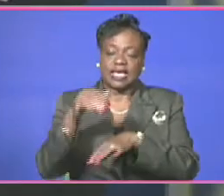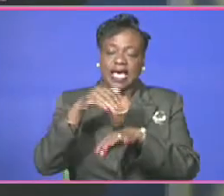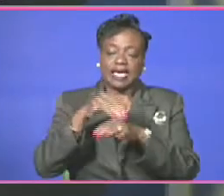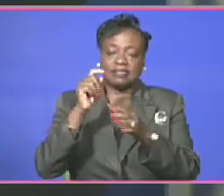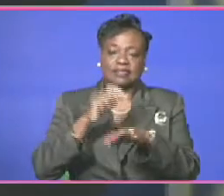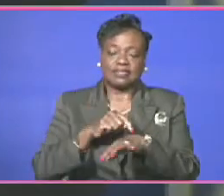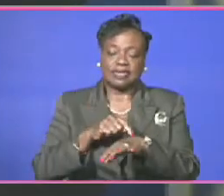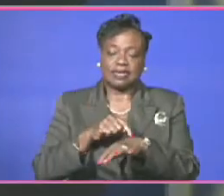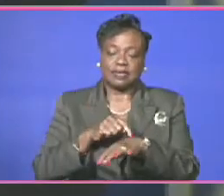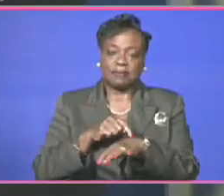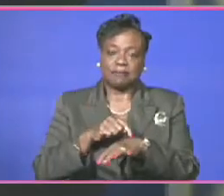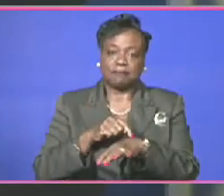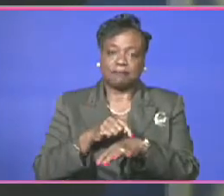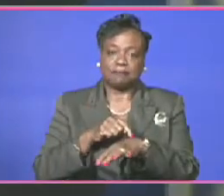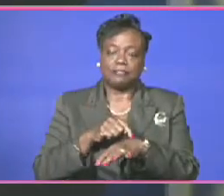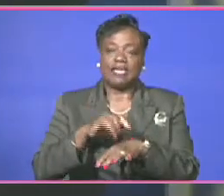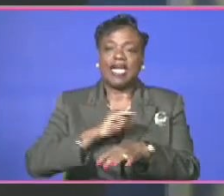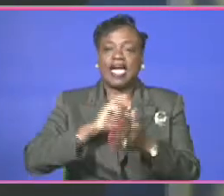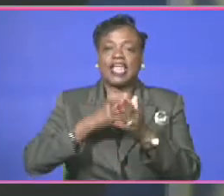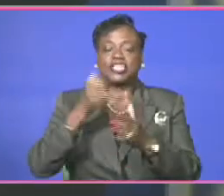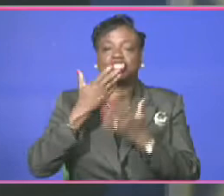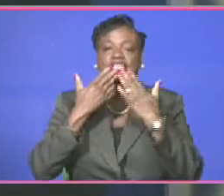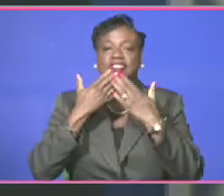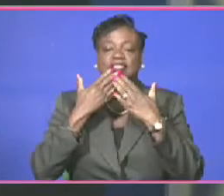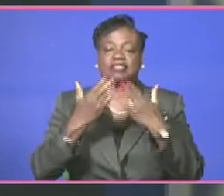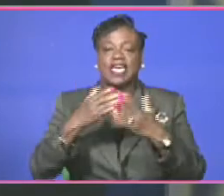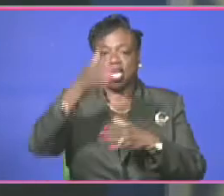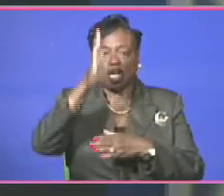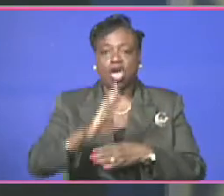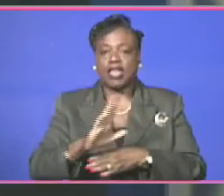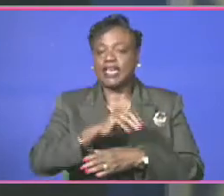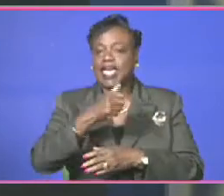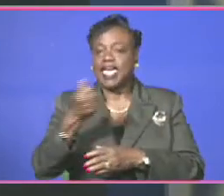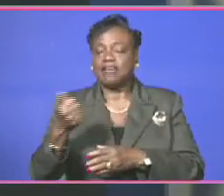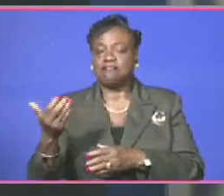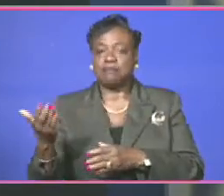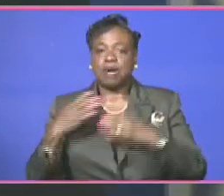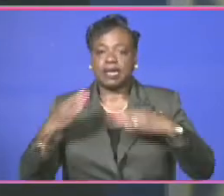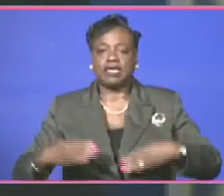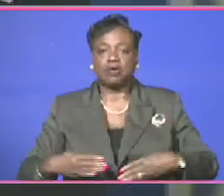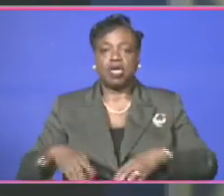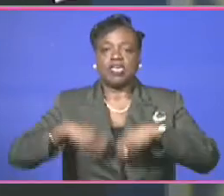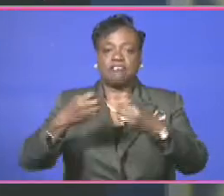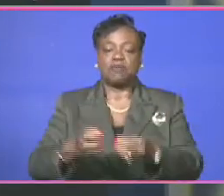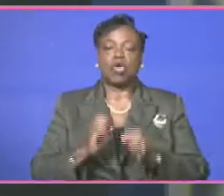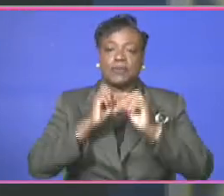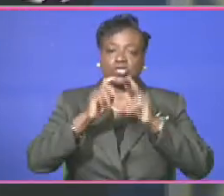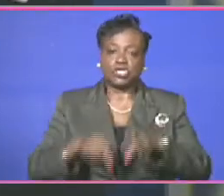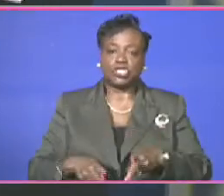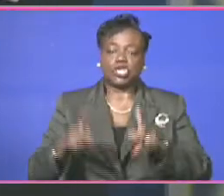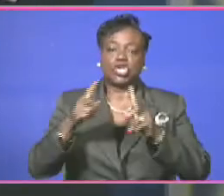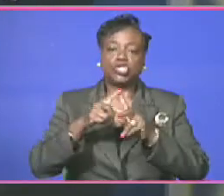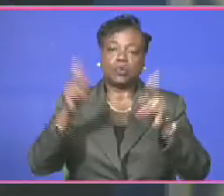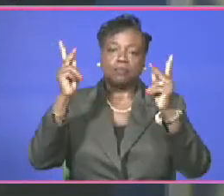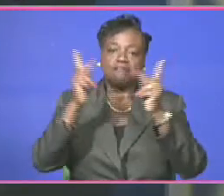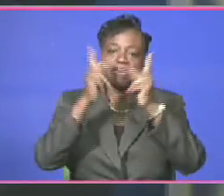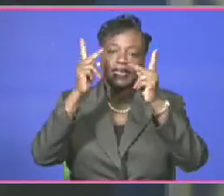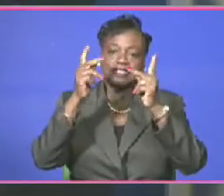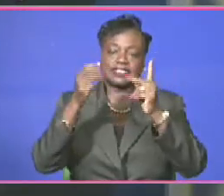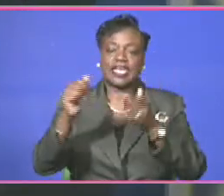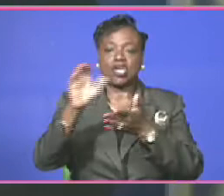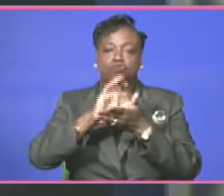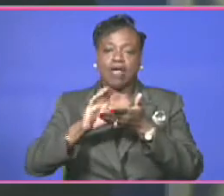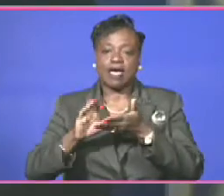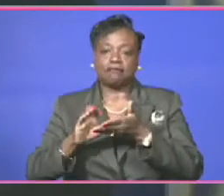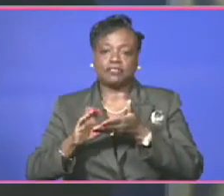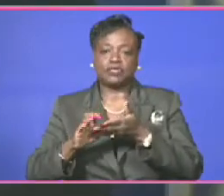I worked here. And I just thank God and thank everybody who gave me the opportunity to perfect a craft.